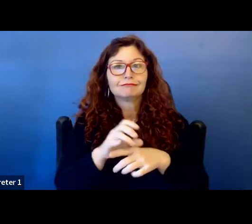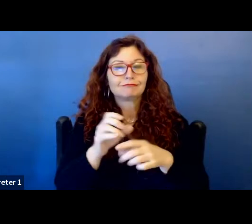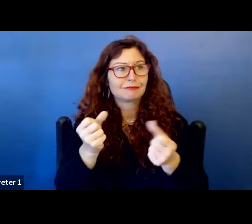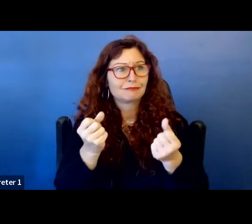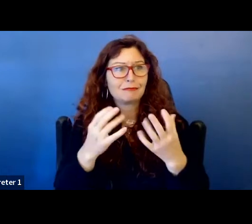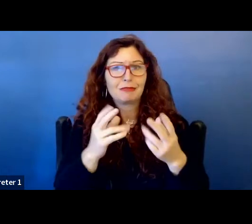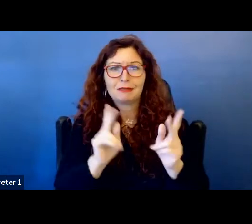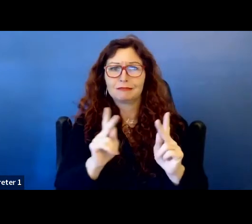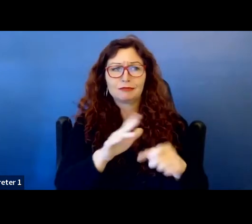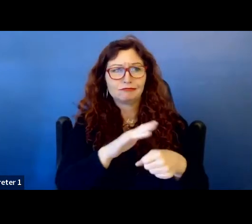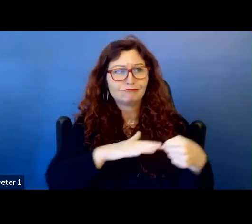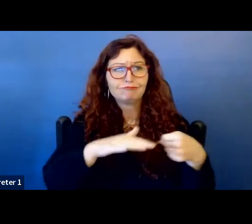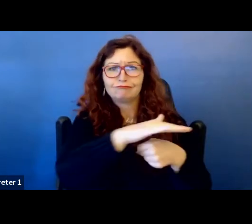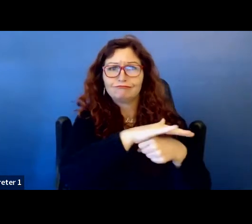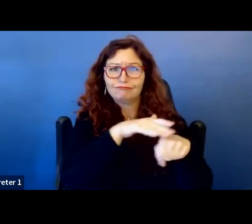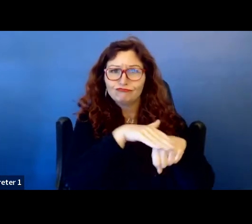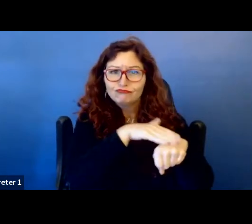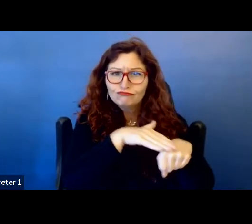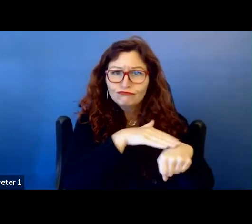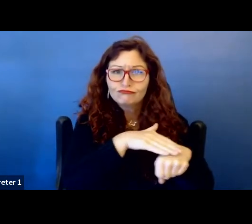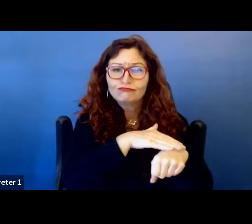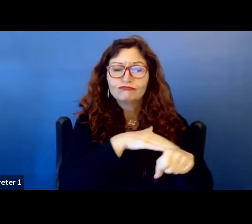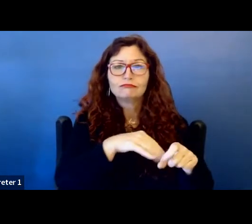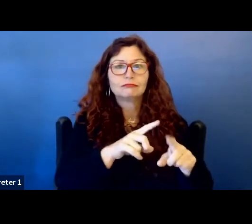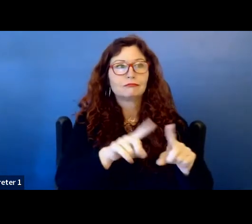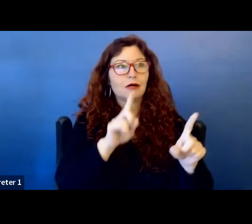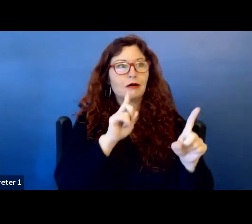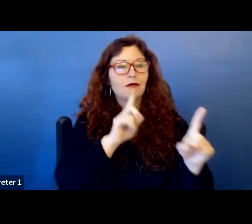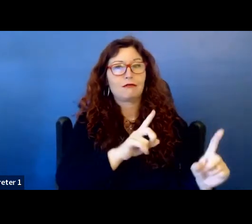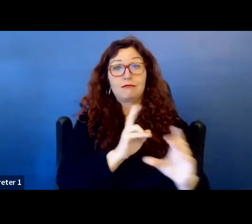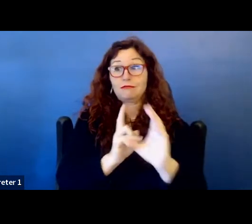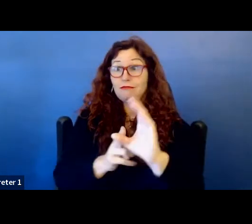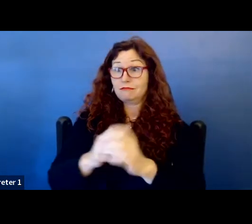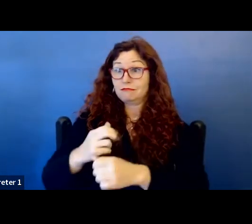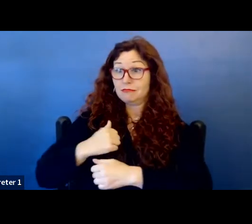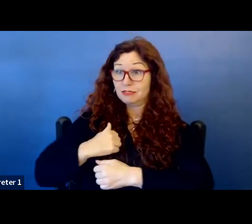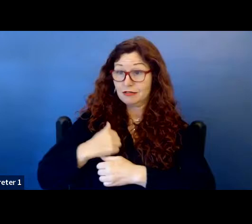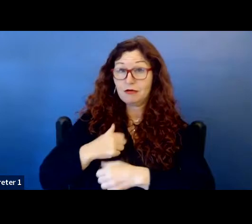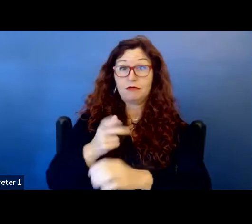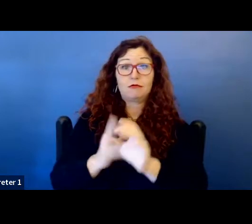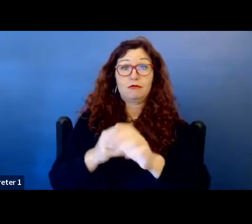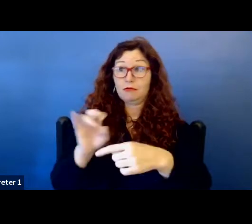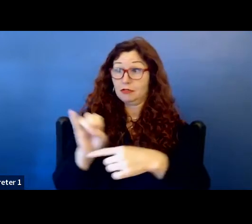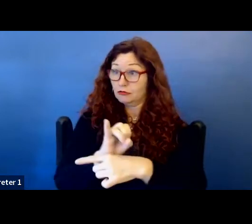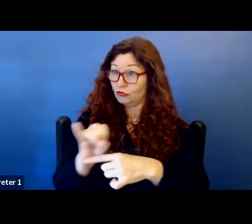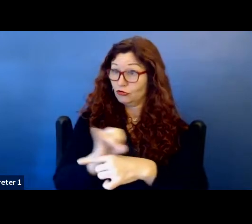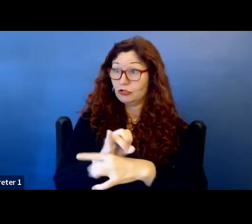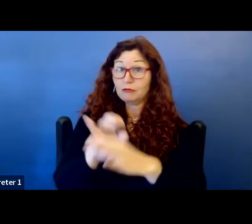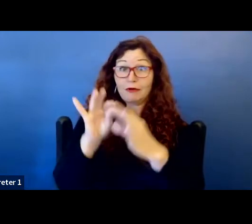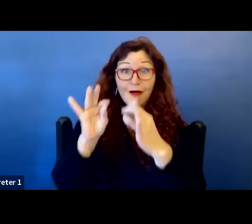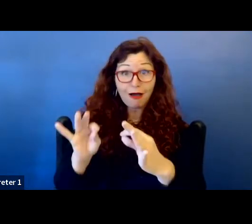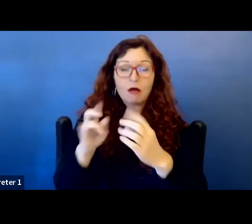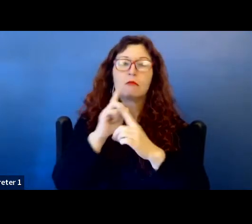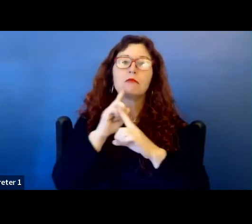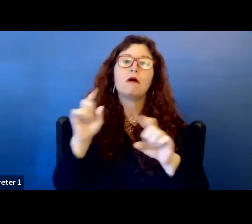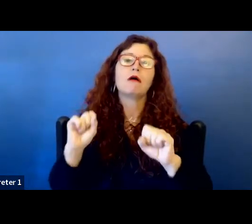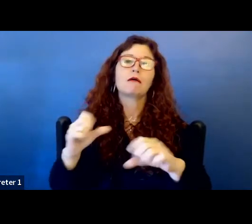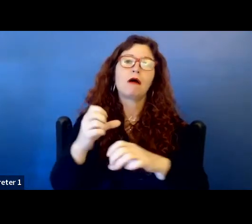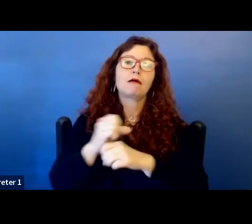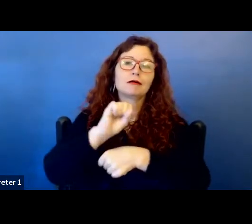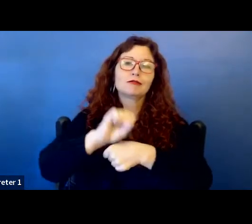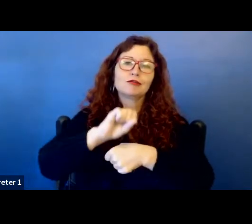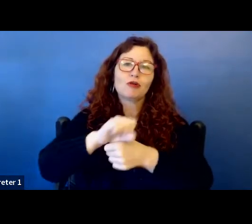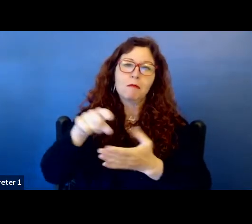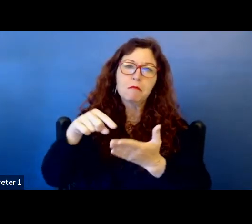members and access to a living wage career to live with dignity and to work with people from all nations to achieve those same